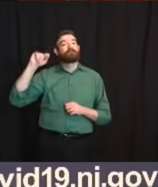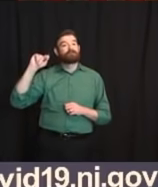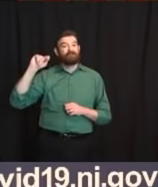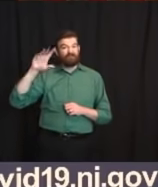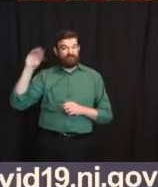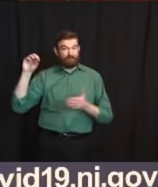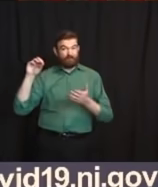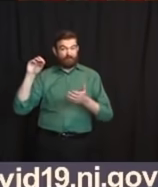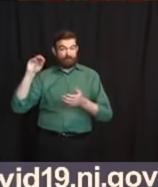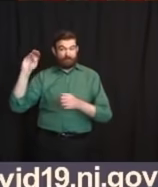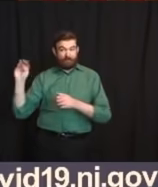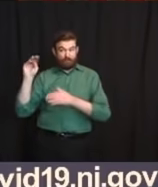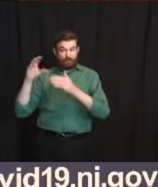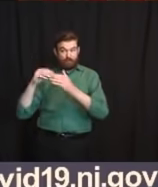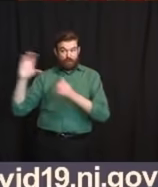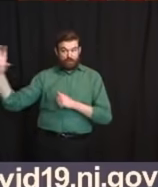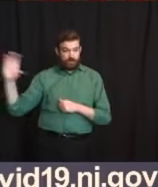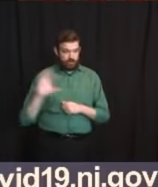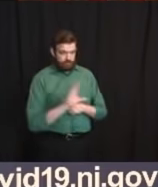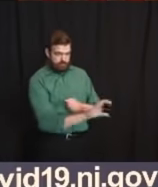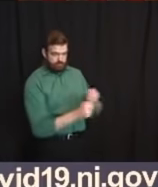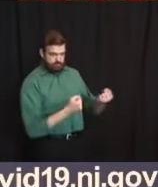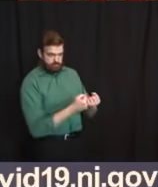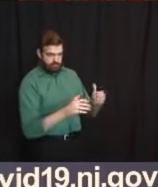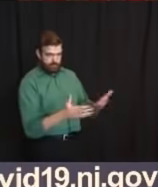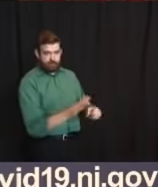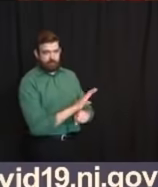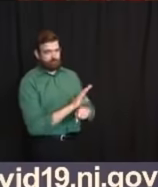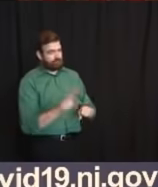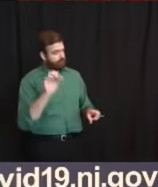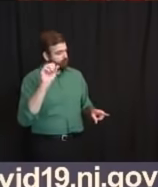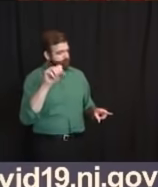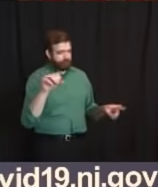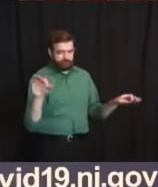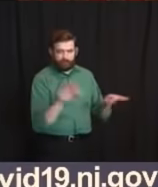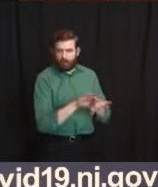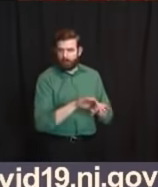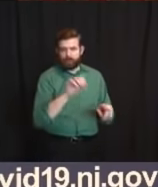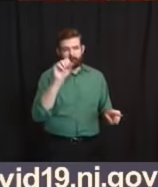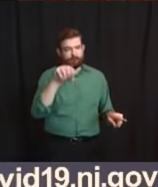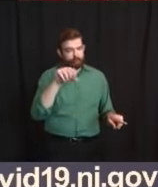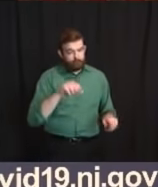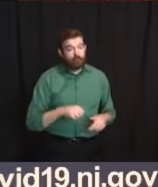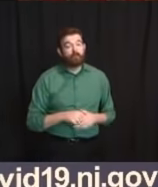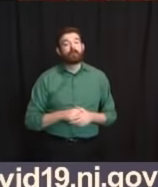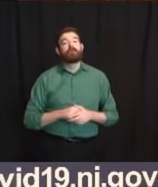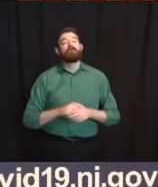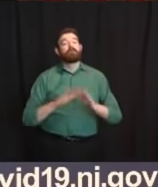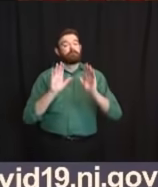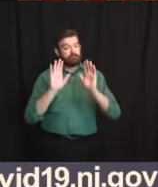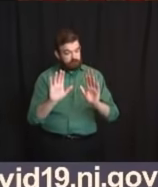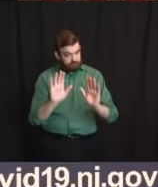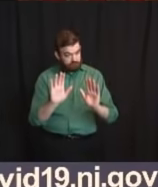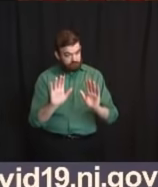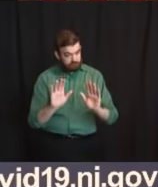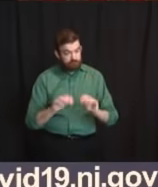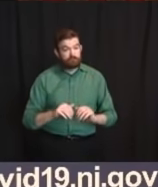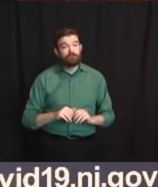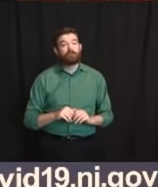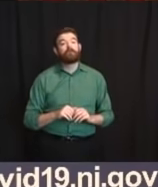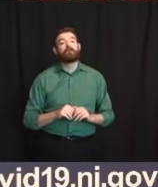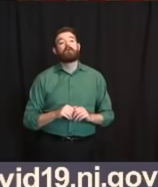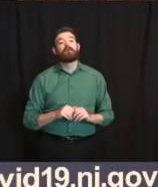just acknowledge that that's a fact. It's equally as factual that there's still a world of